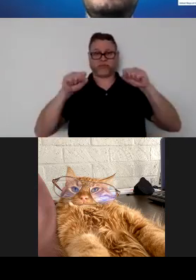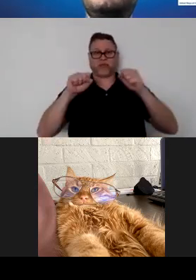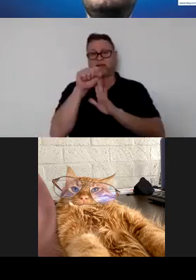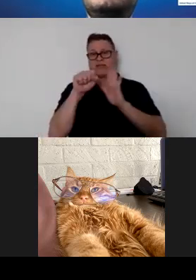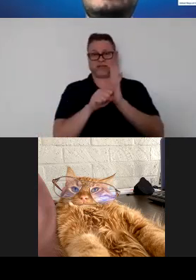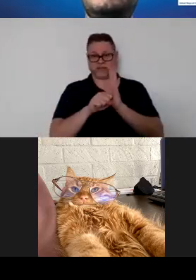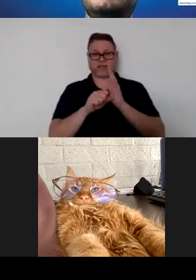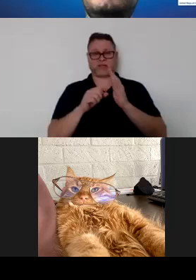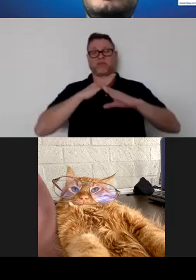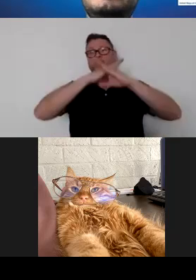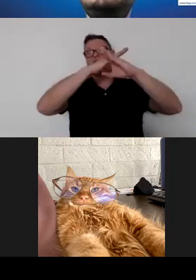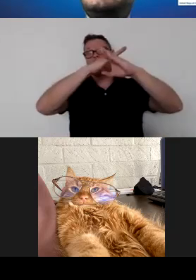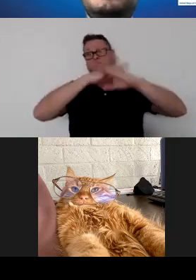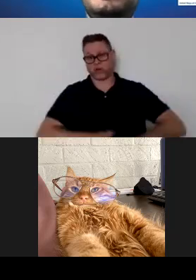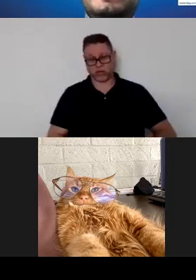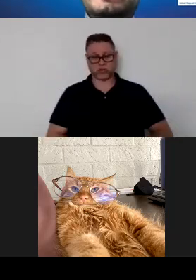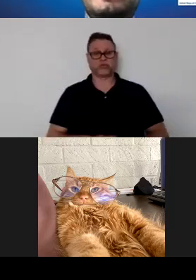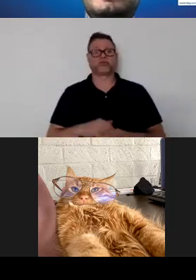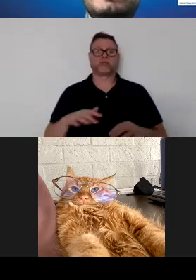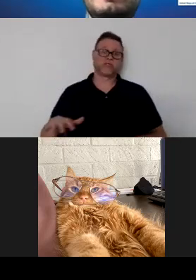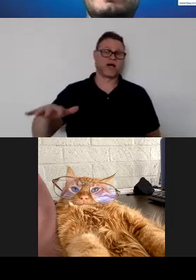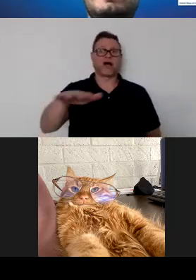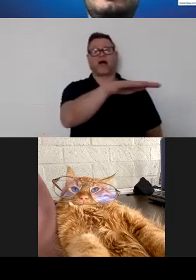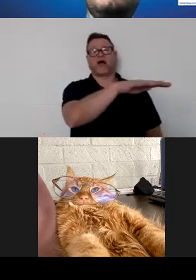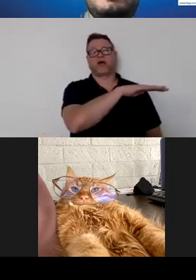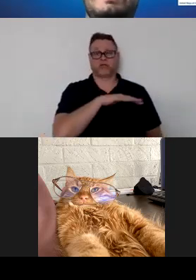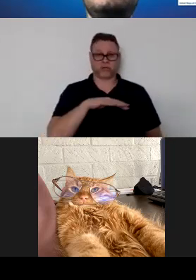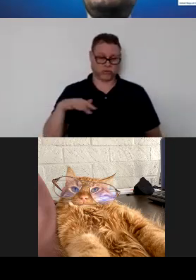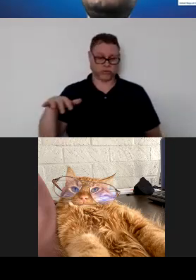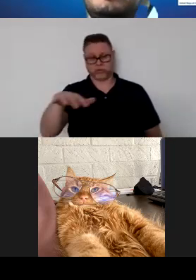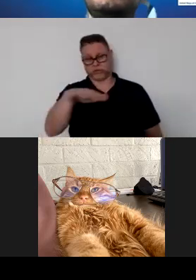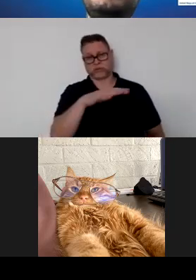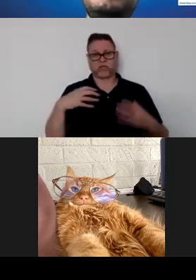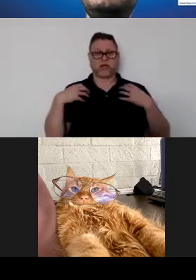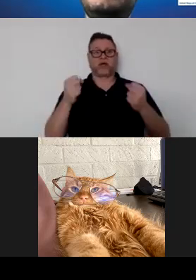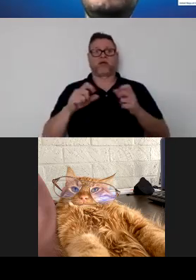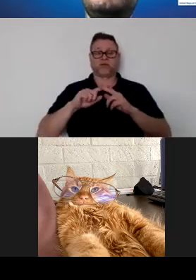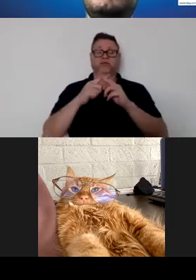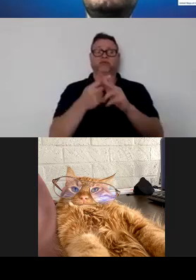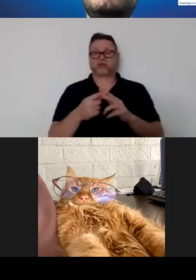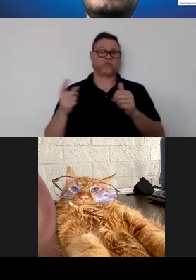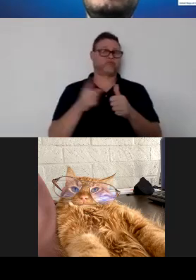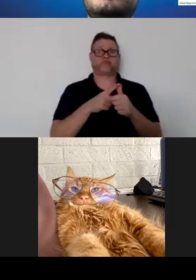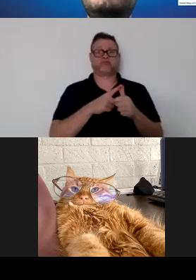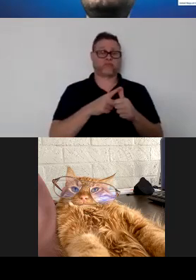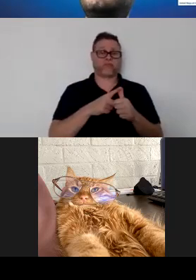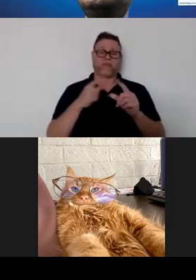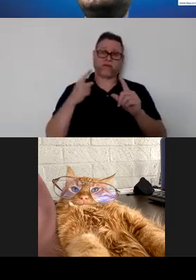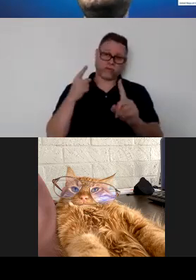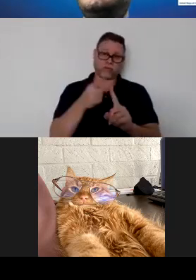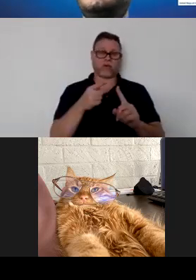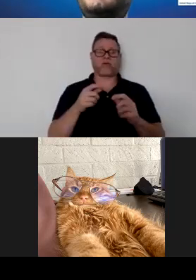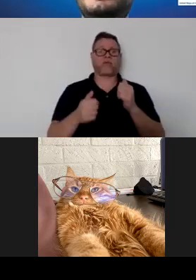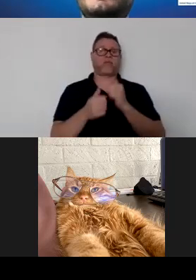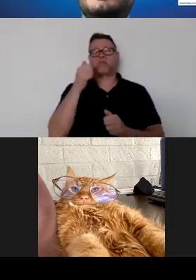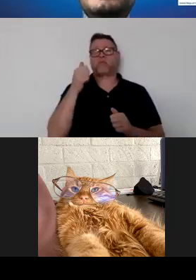down barriers and silos across entire service sectors, as Healthy Start originally sought to do, while targeting our most vulnerable